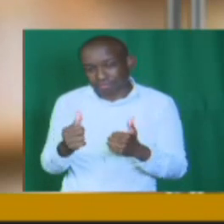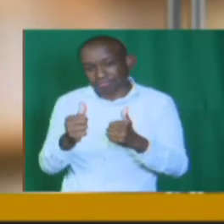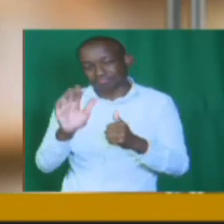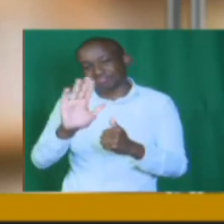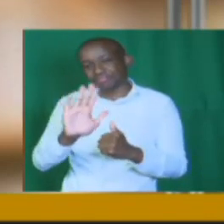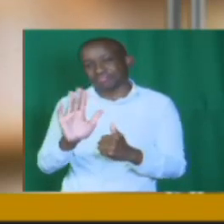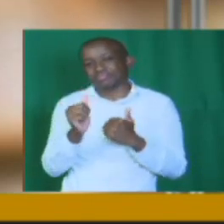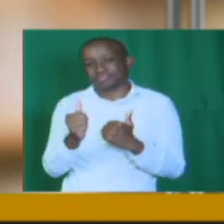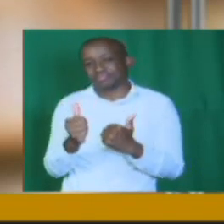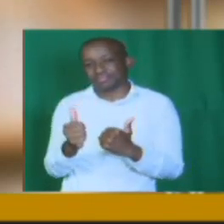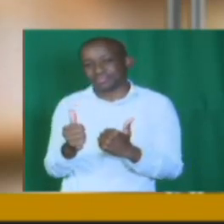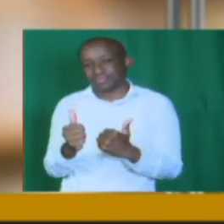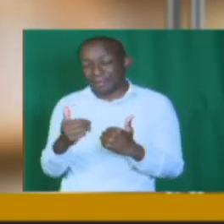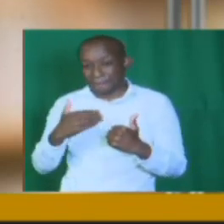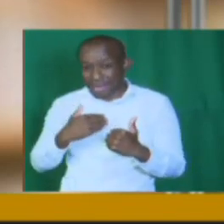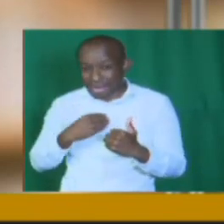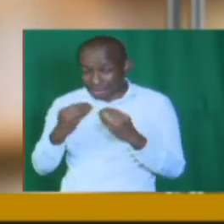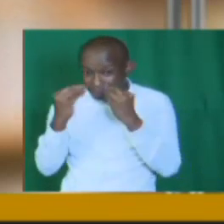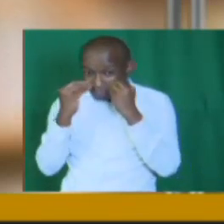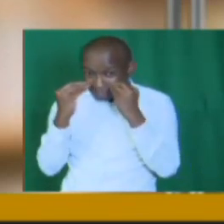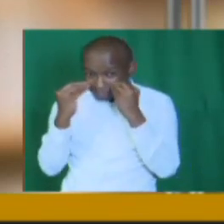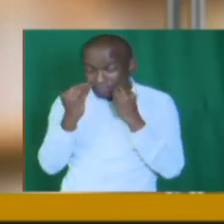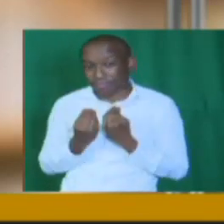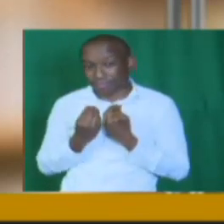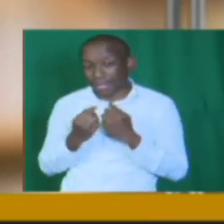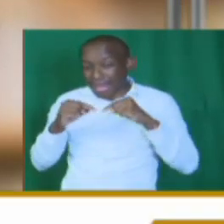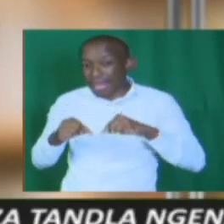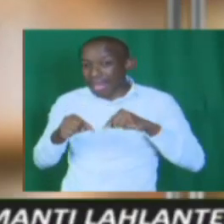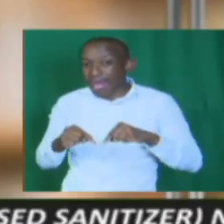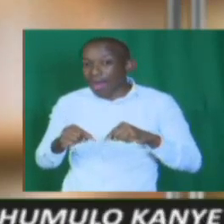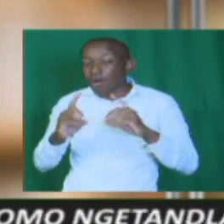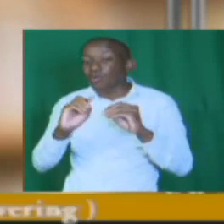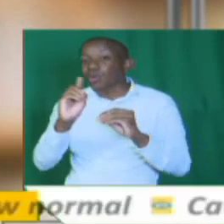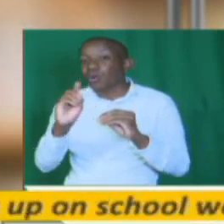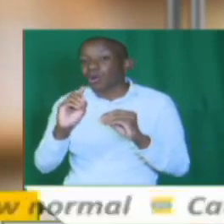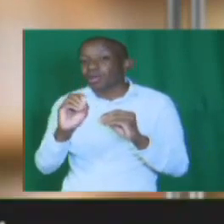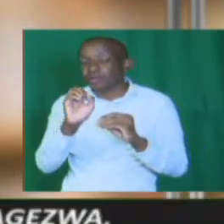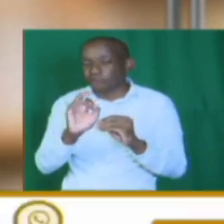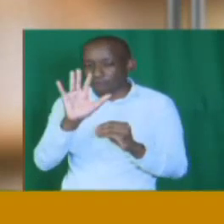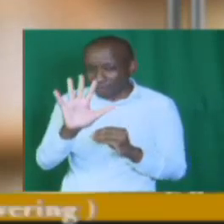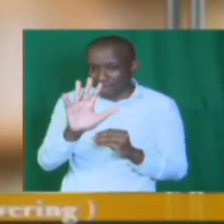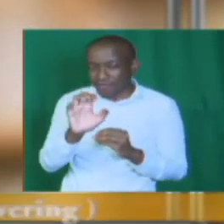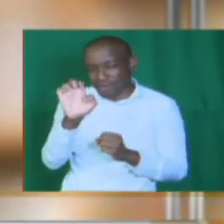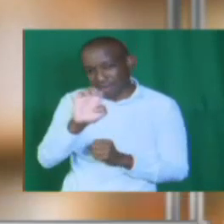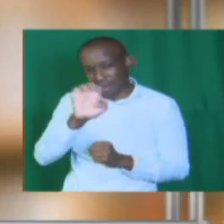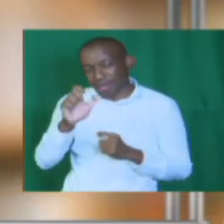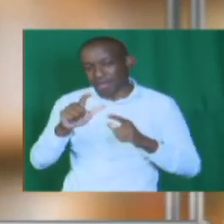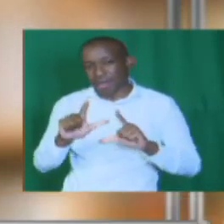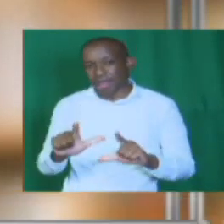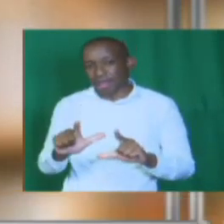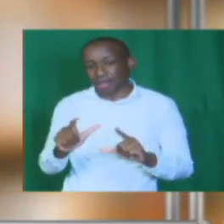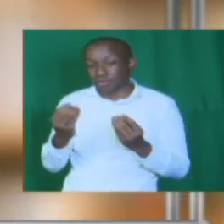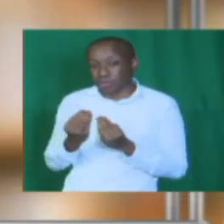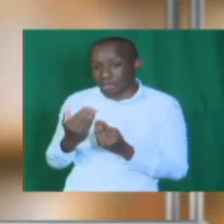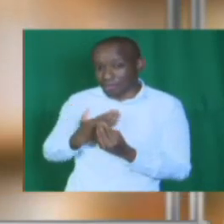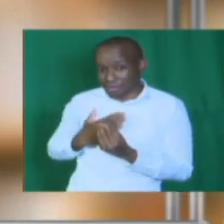afternoon to you. I am Nogwazi Dlamini, and at this moment we are doing Form 5 English language, and in the studio with me